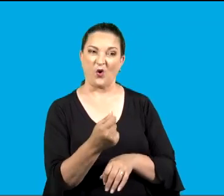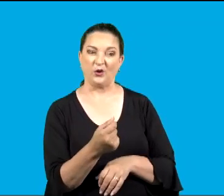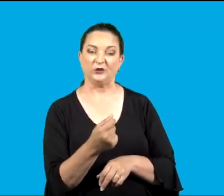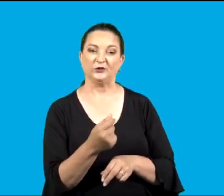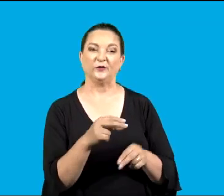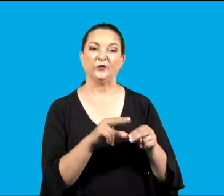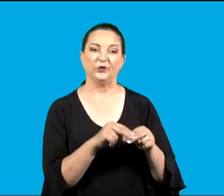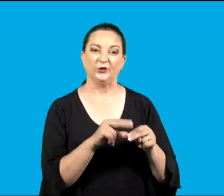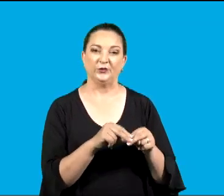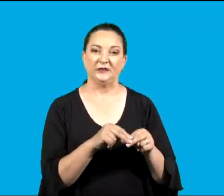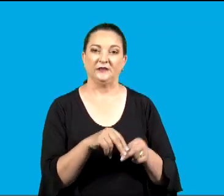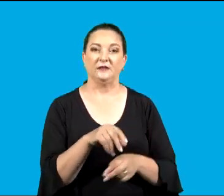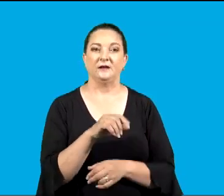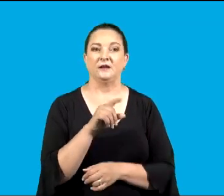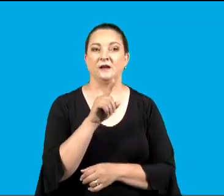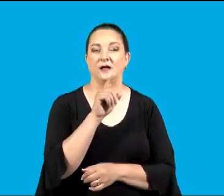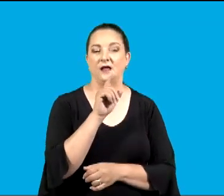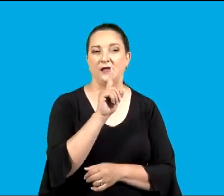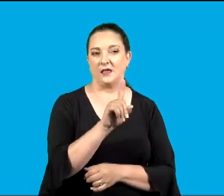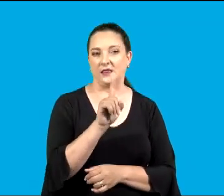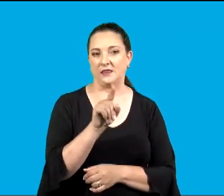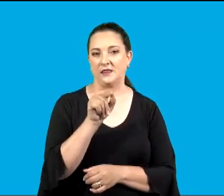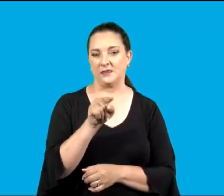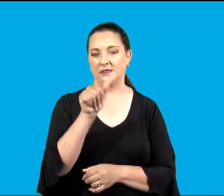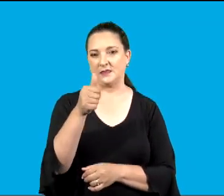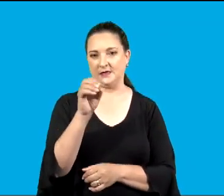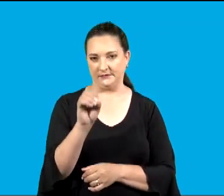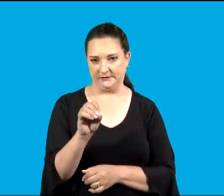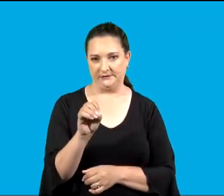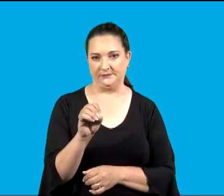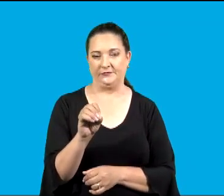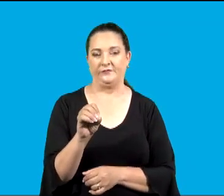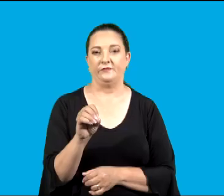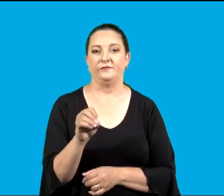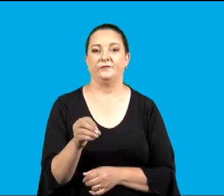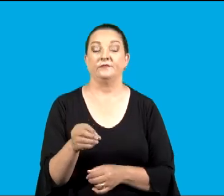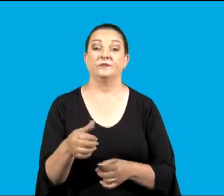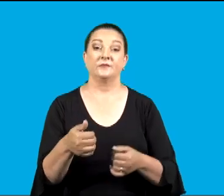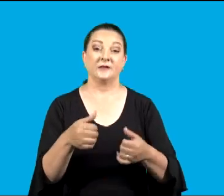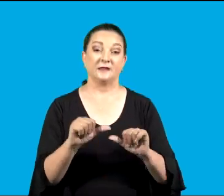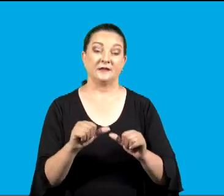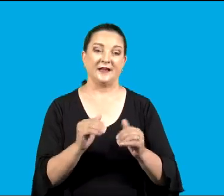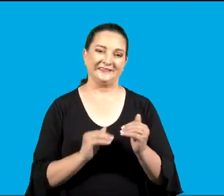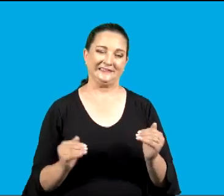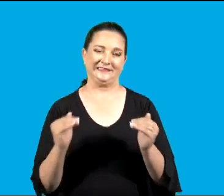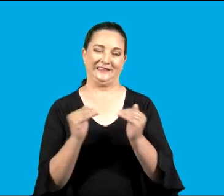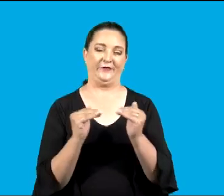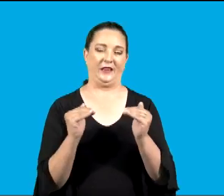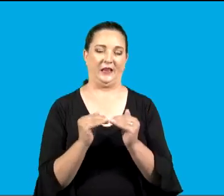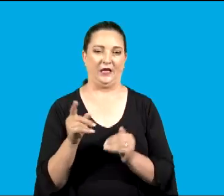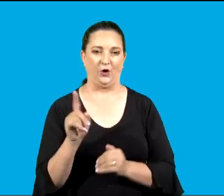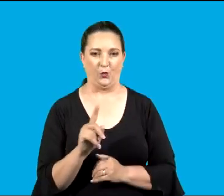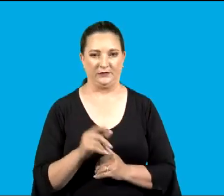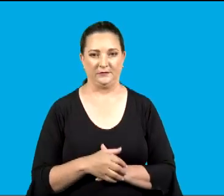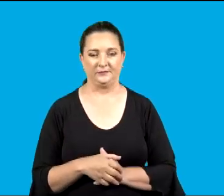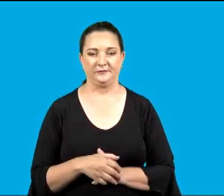unit, which is 11 Rand 60. 11 Rand 60. And then it gives you your break-even